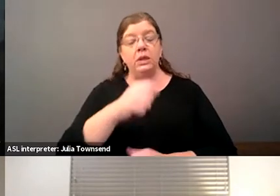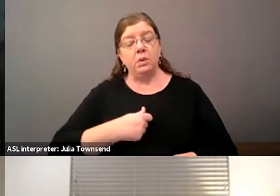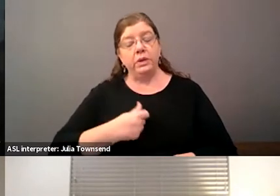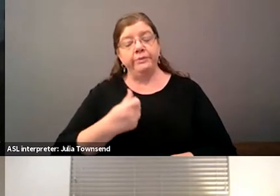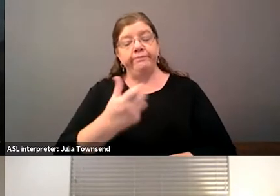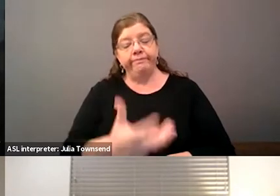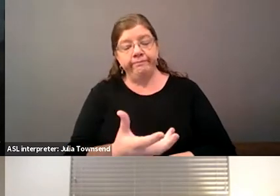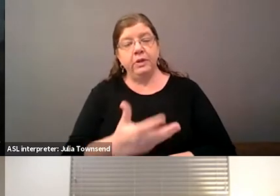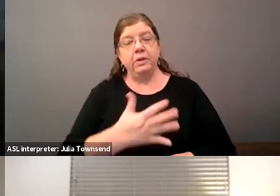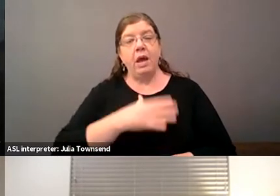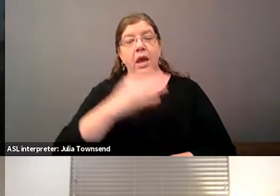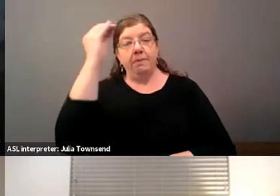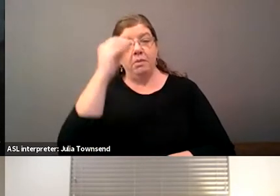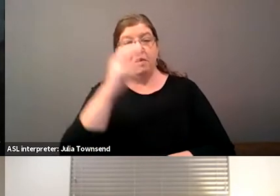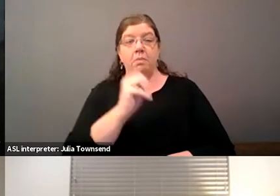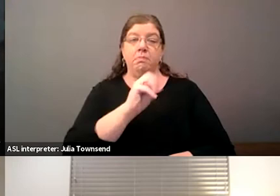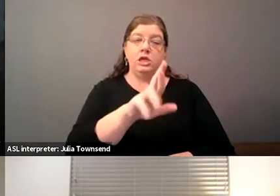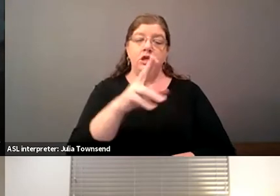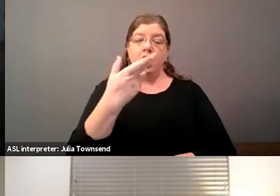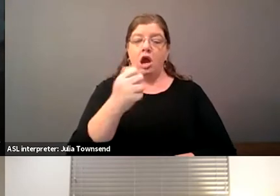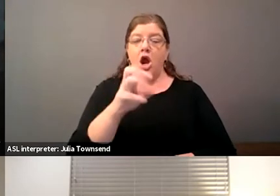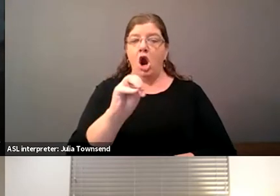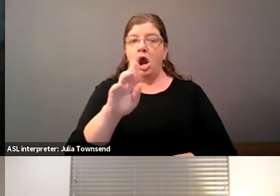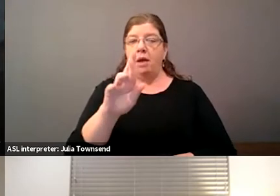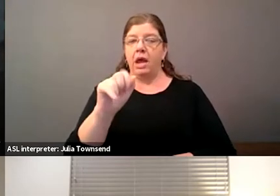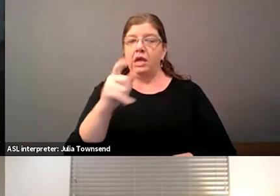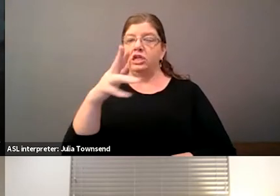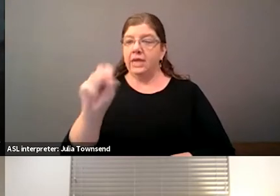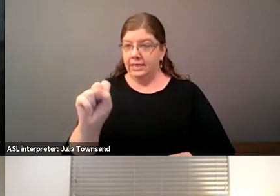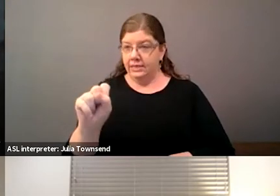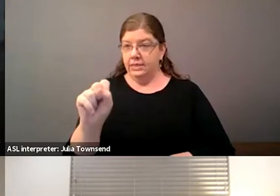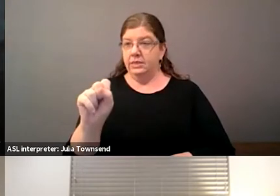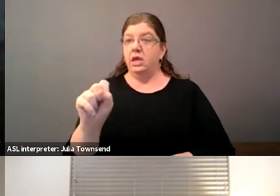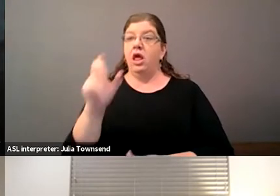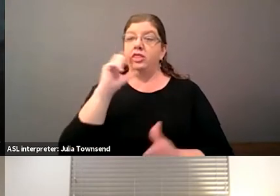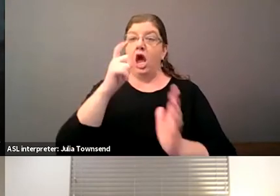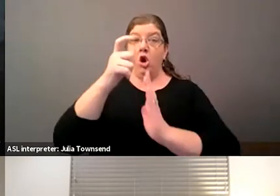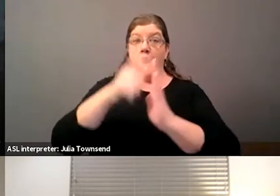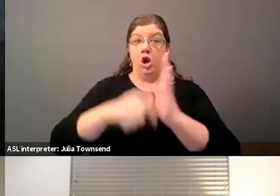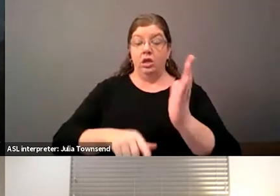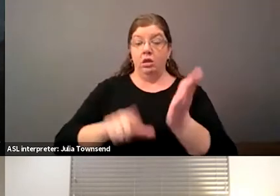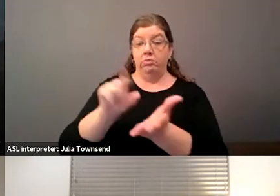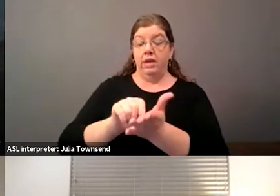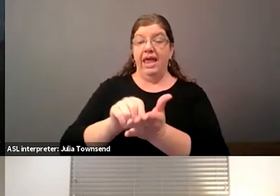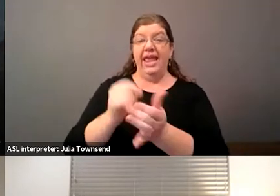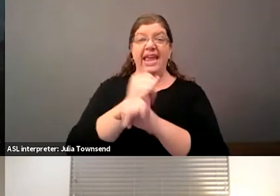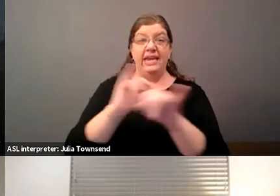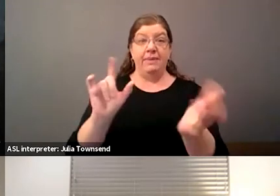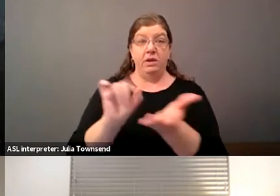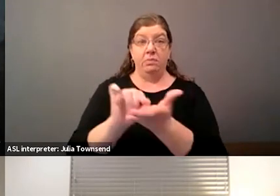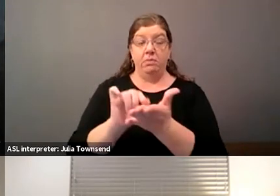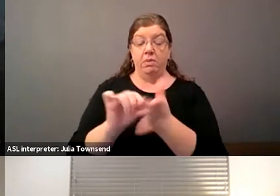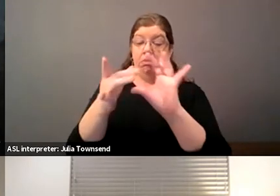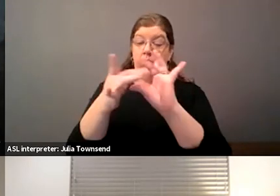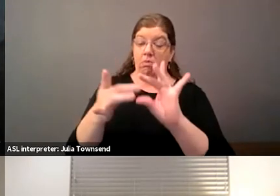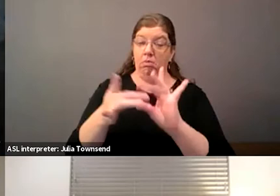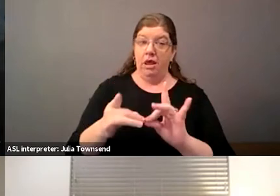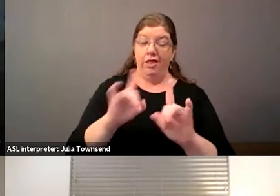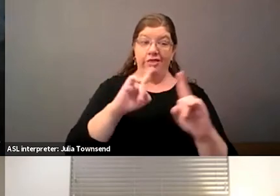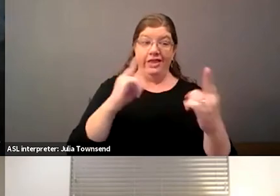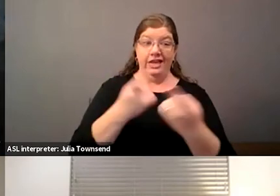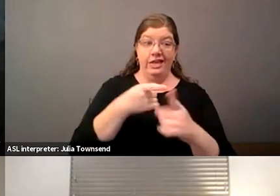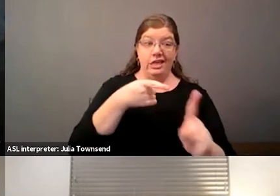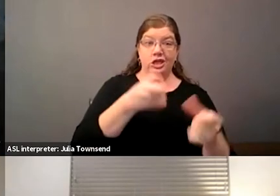opinion about mr harmachus who um the article in the independent um you know sites that the district